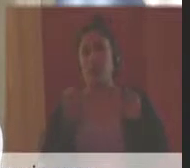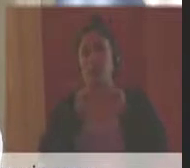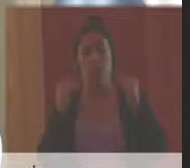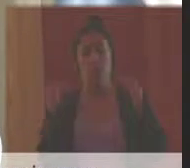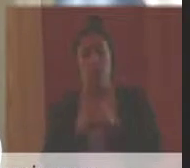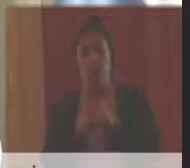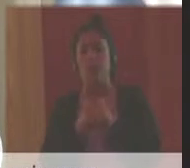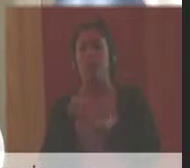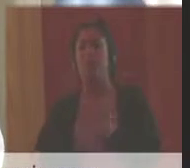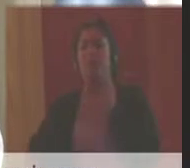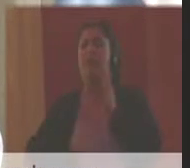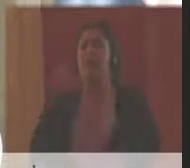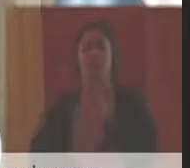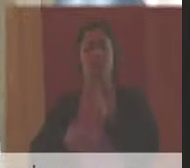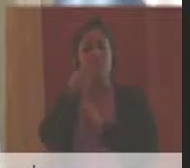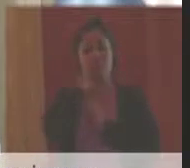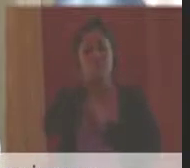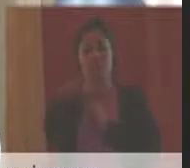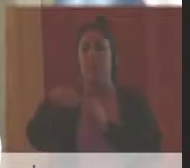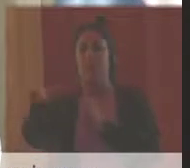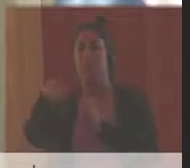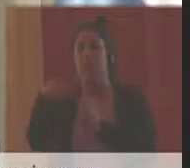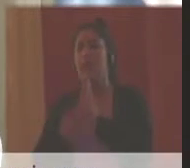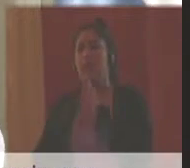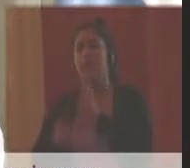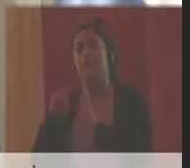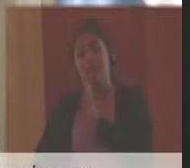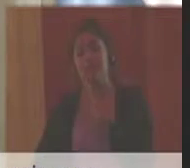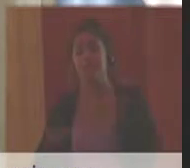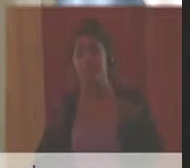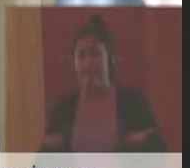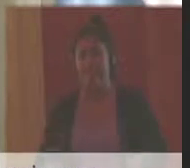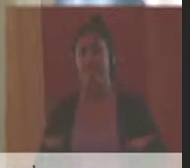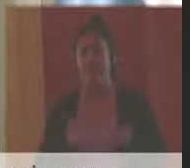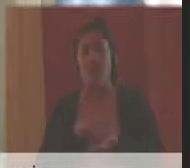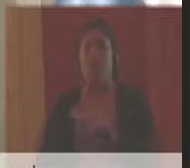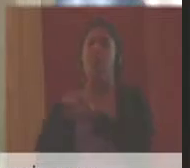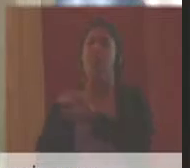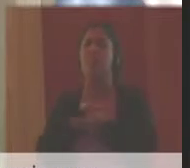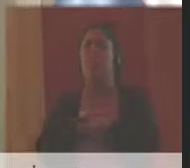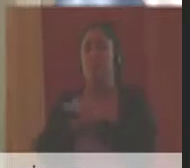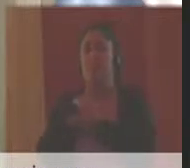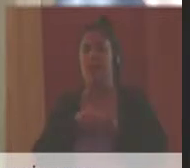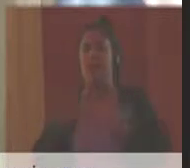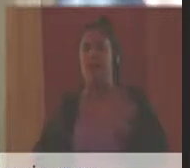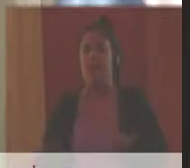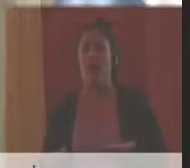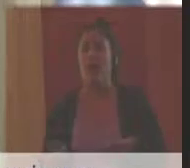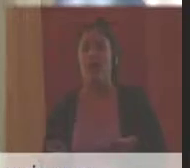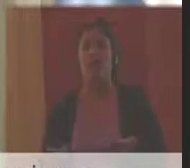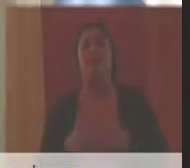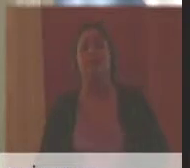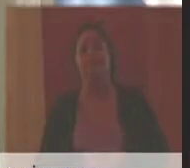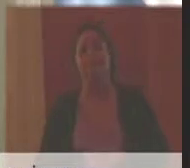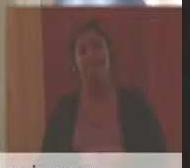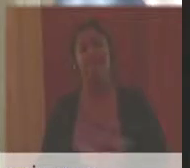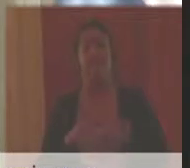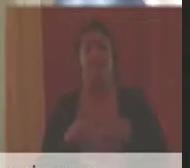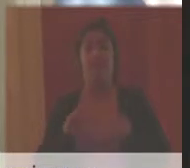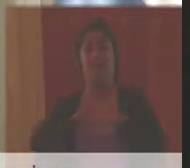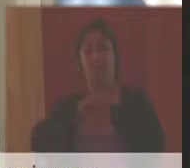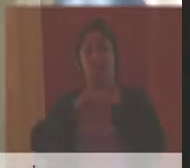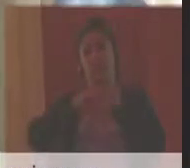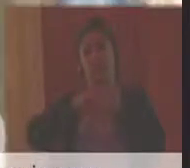a condition that is affecting certain social groups. And now we know that vulnerability is in